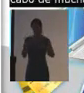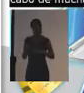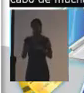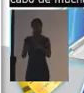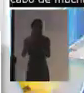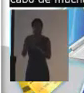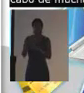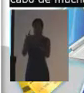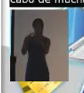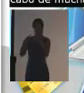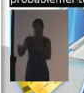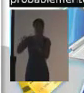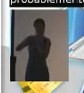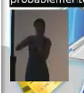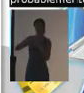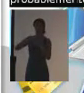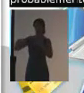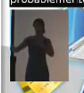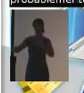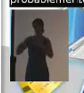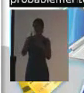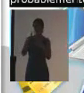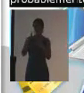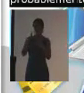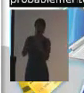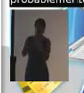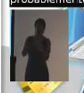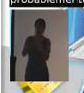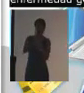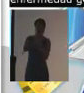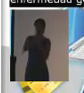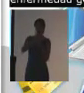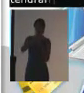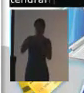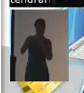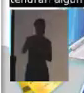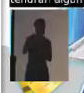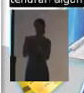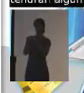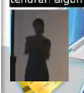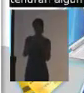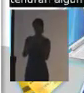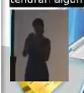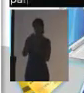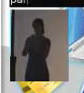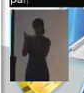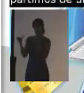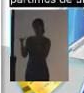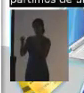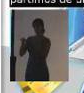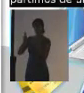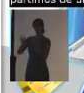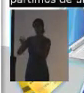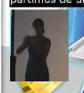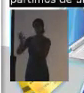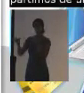mix, after many generations, they will probably suffer from genetic disorders or illnesses.